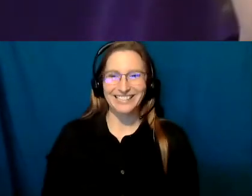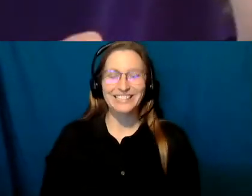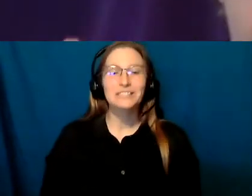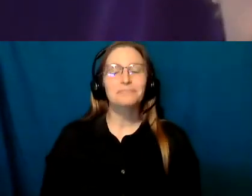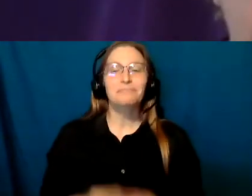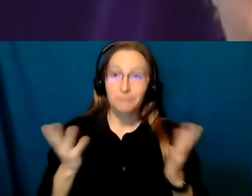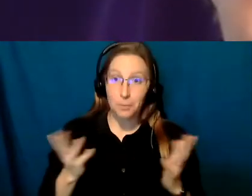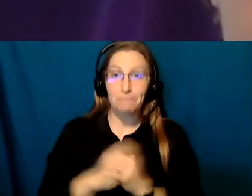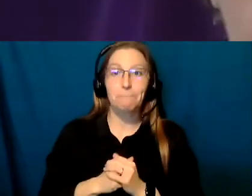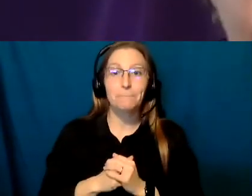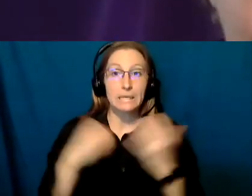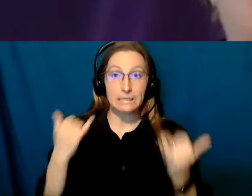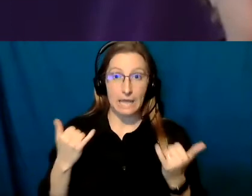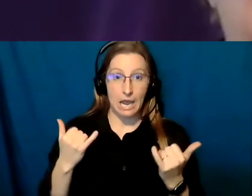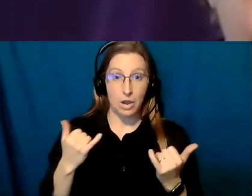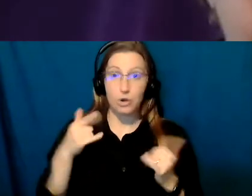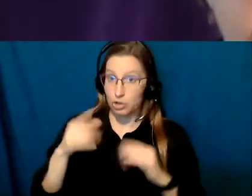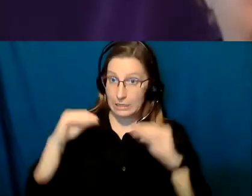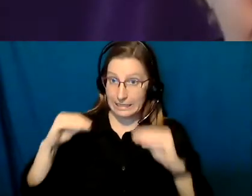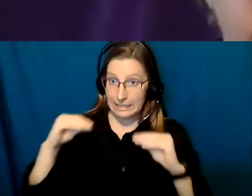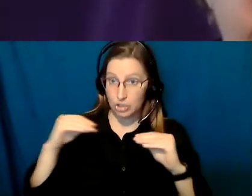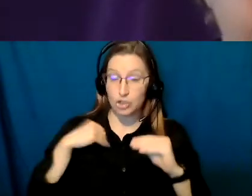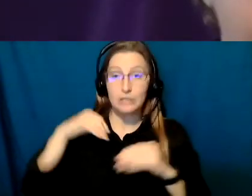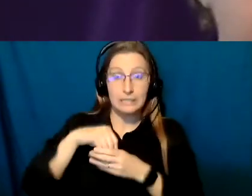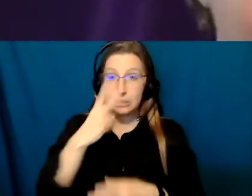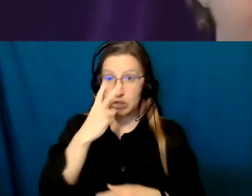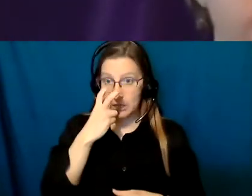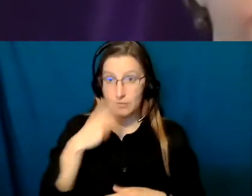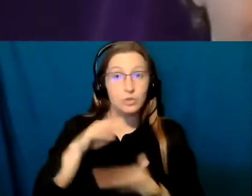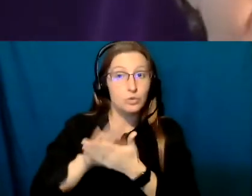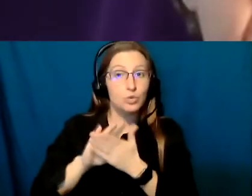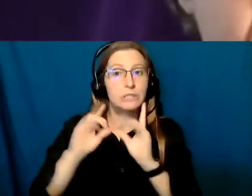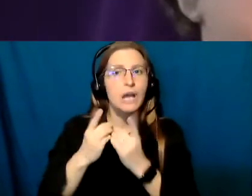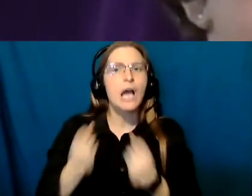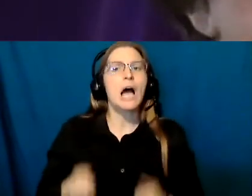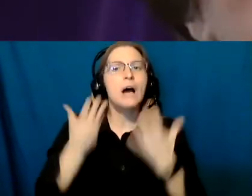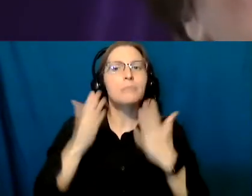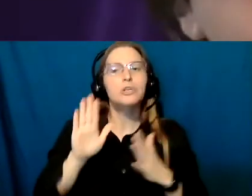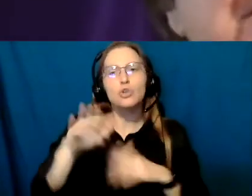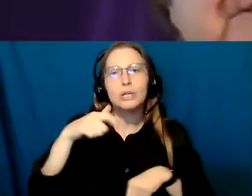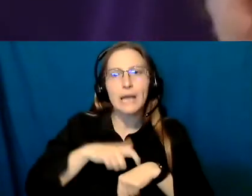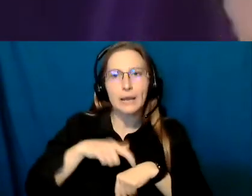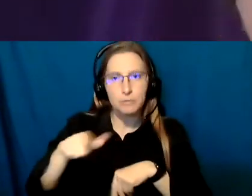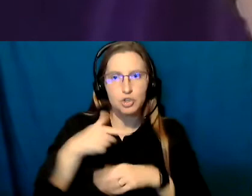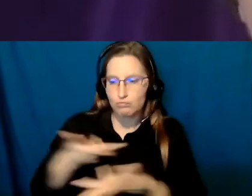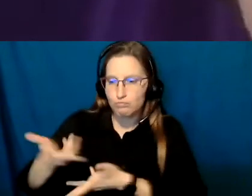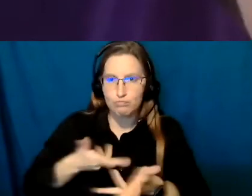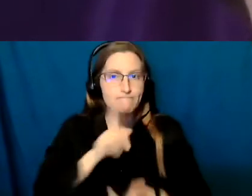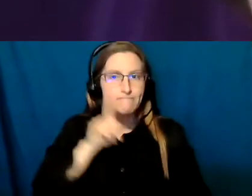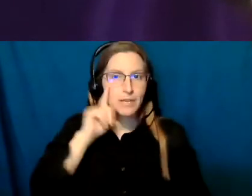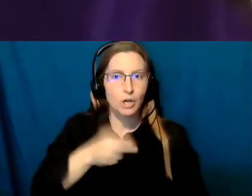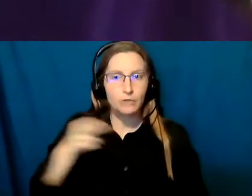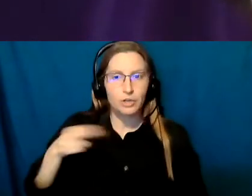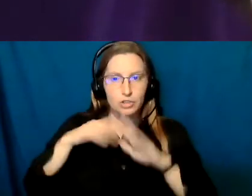So currently now, as a teacher in the Janesville School District, how much of your time do you work with deaf and hard of hearing